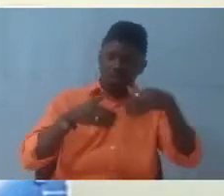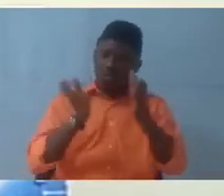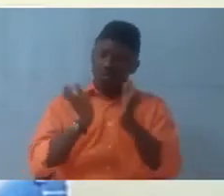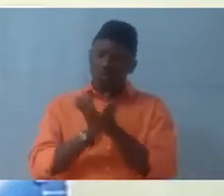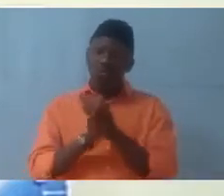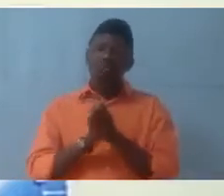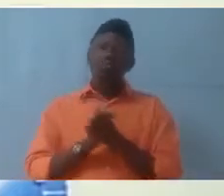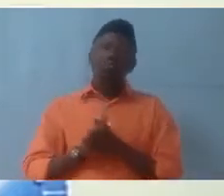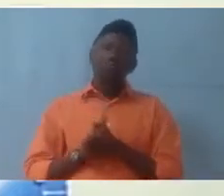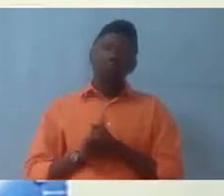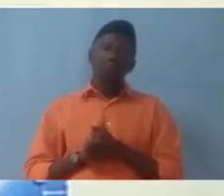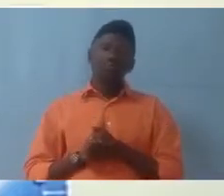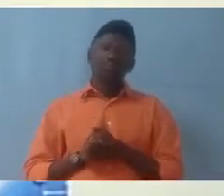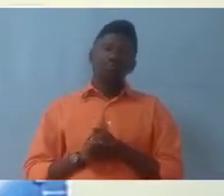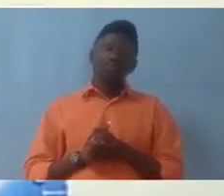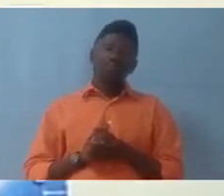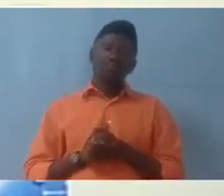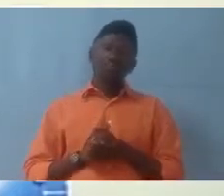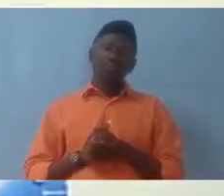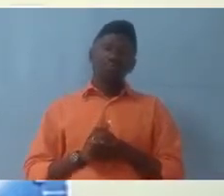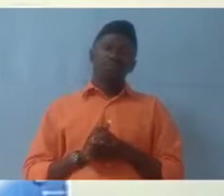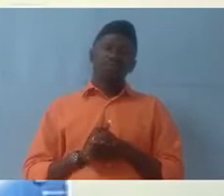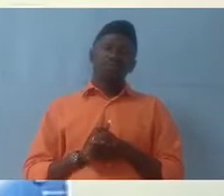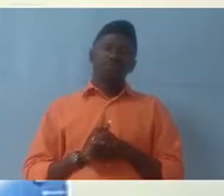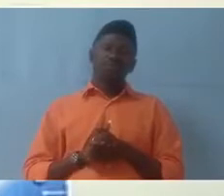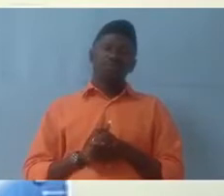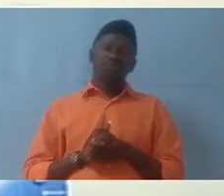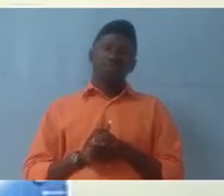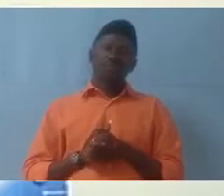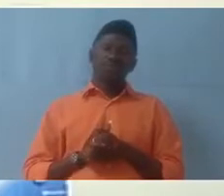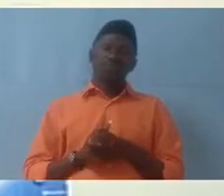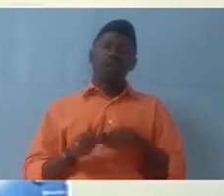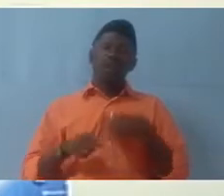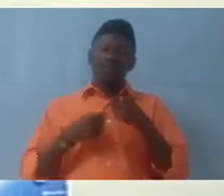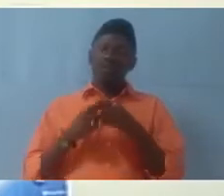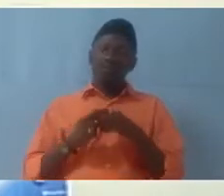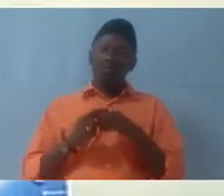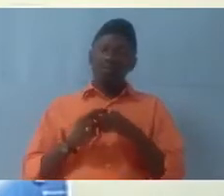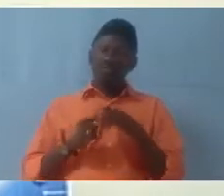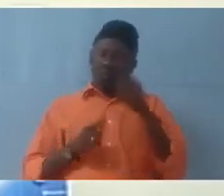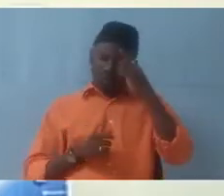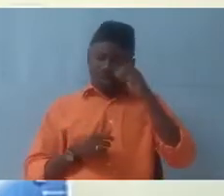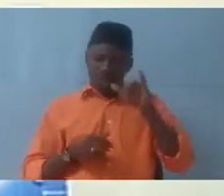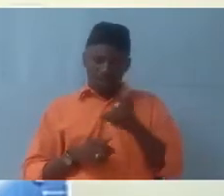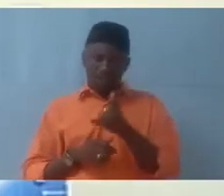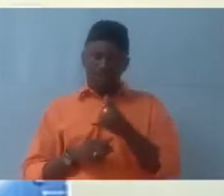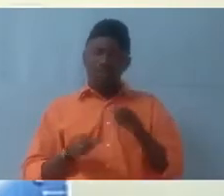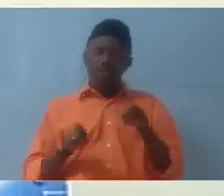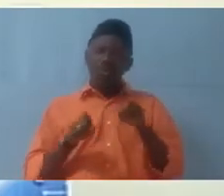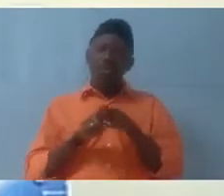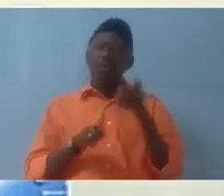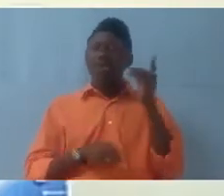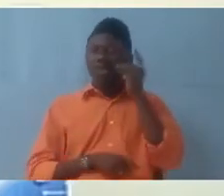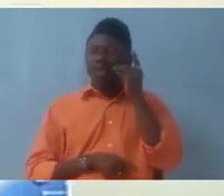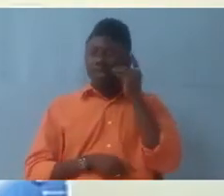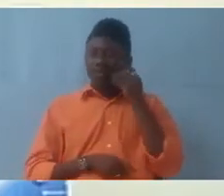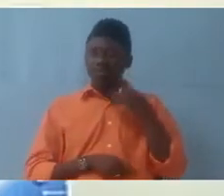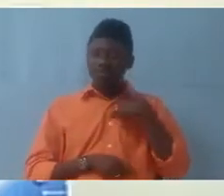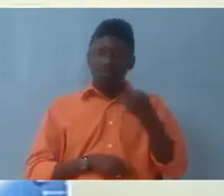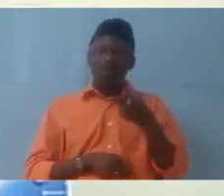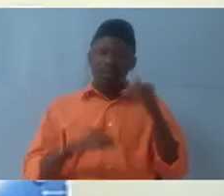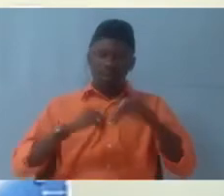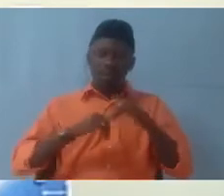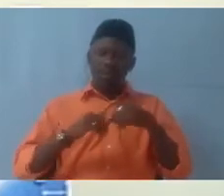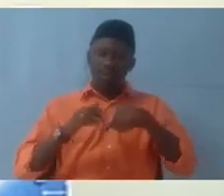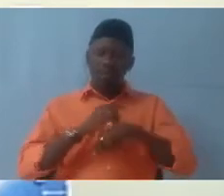de waxtane ñun ñep. So we agreed on a date for the meeting and the venue. Nanguna pour ñu am ben meeting ci ben